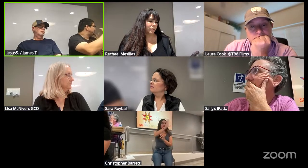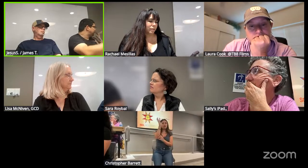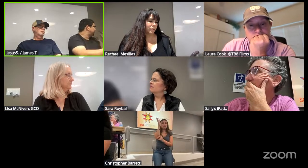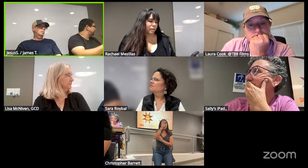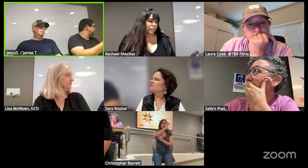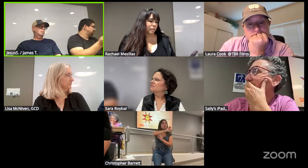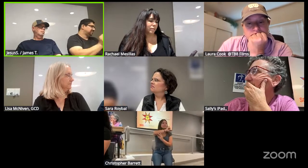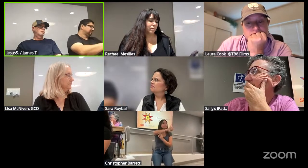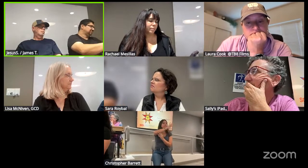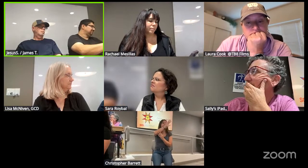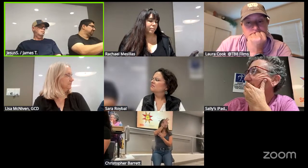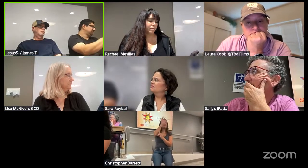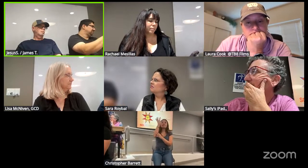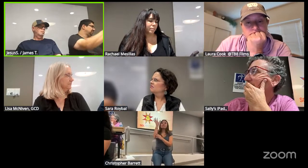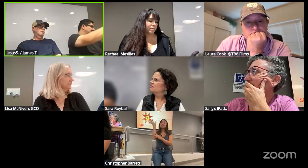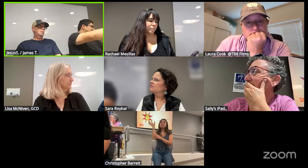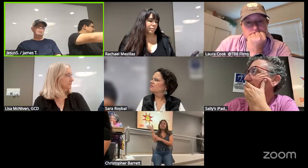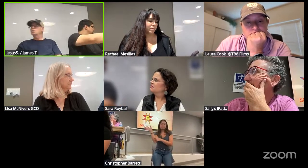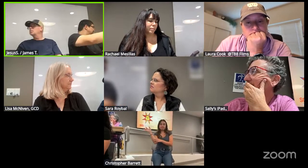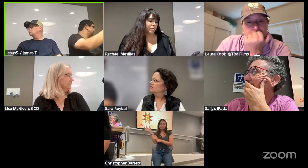Two.